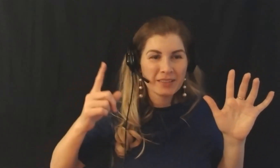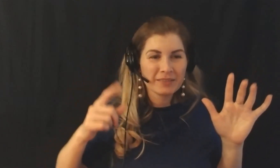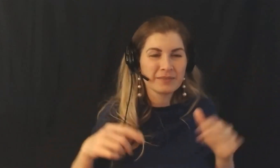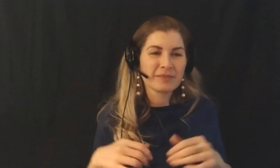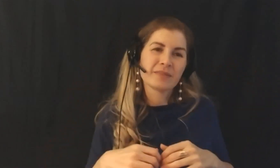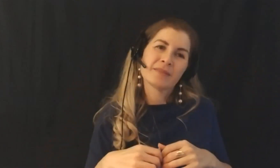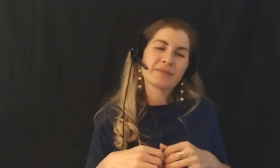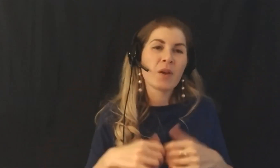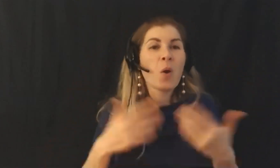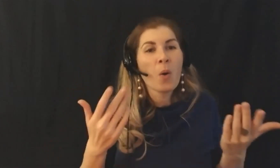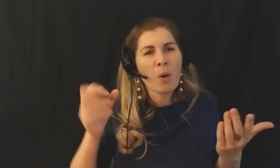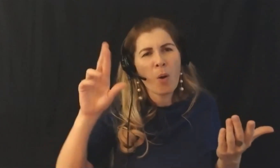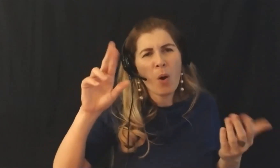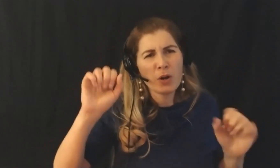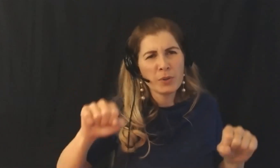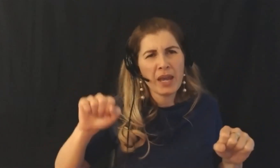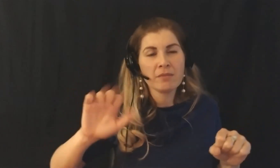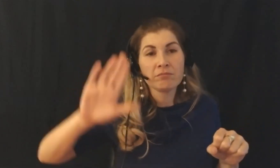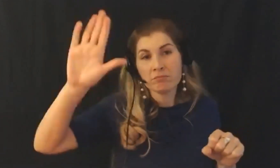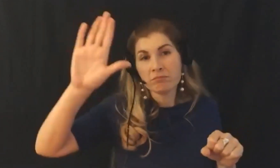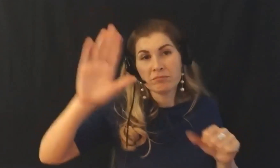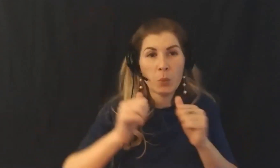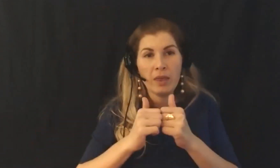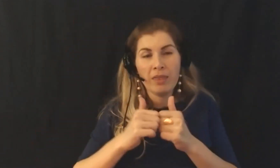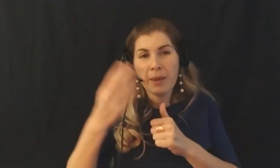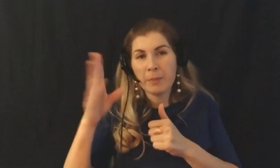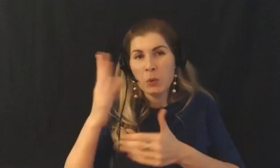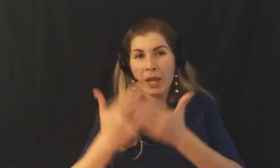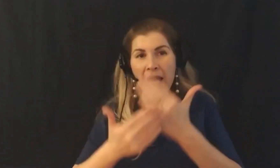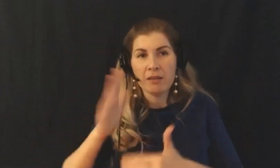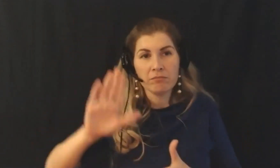Or you could raise your hand with the participant features.